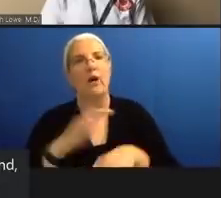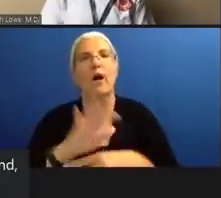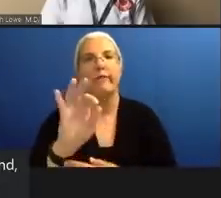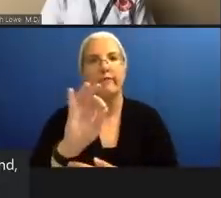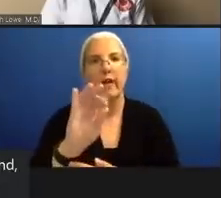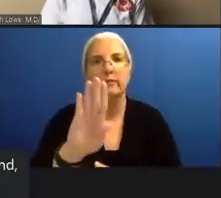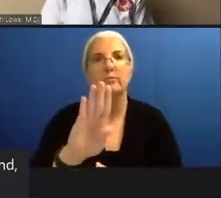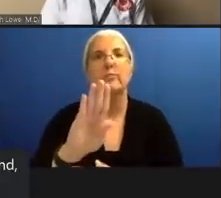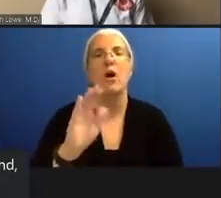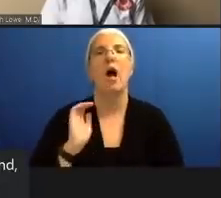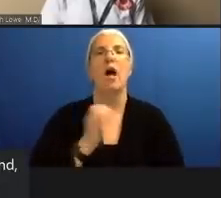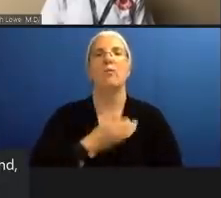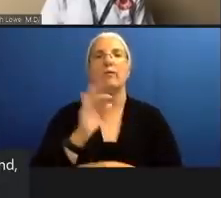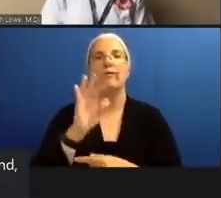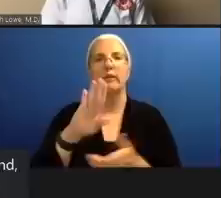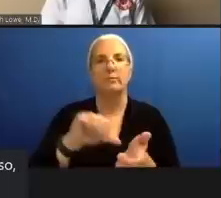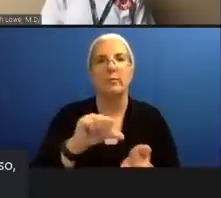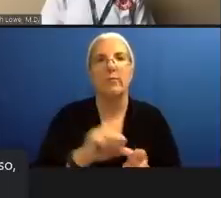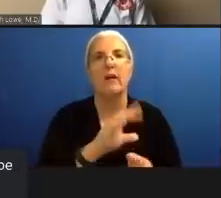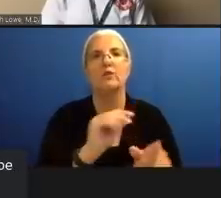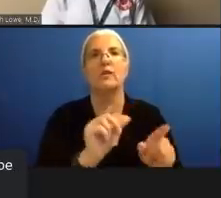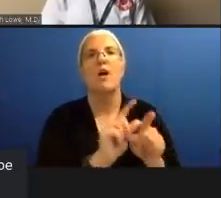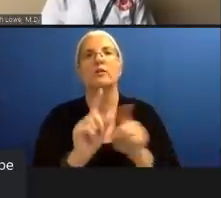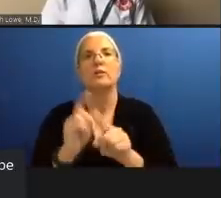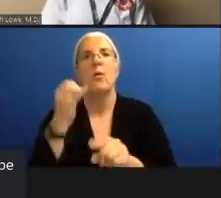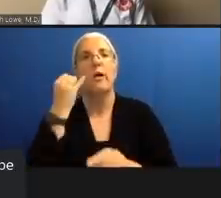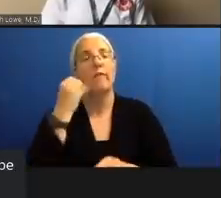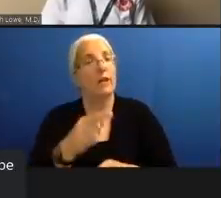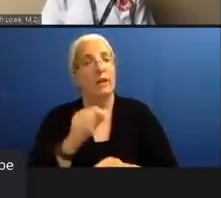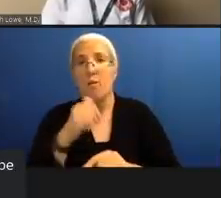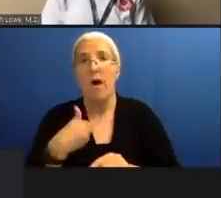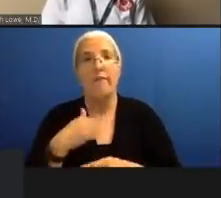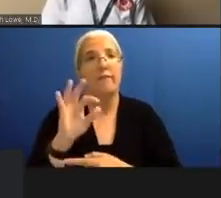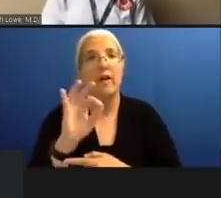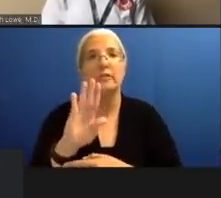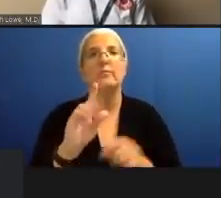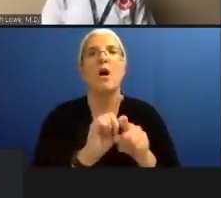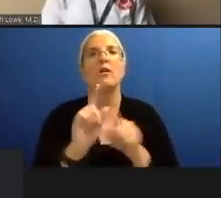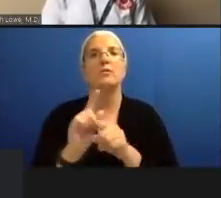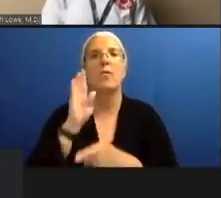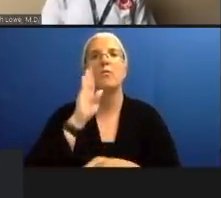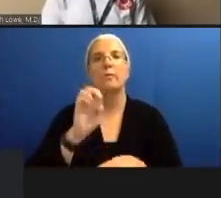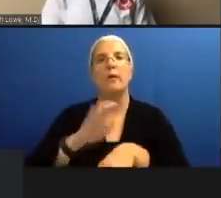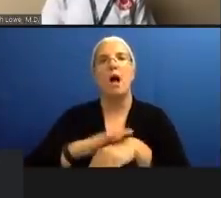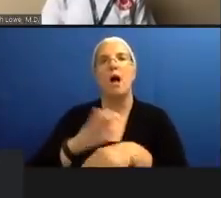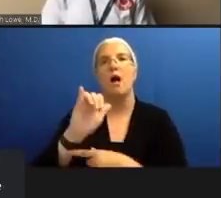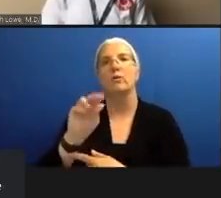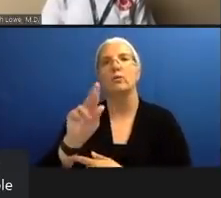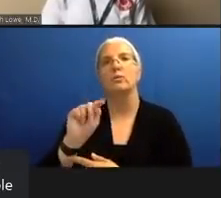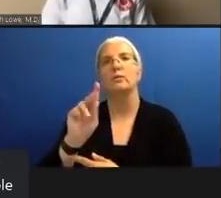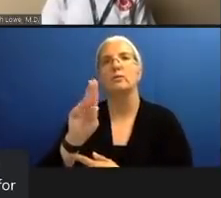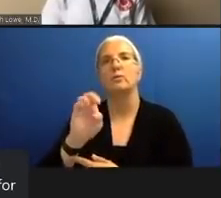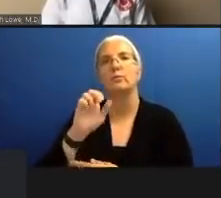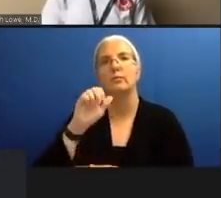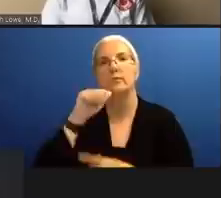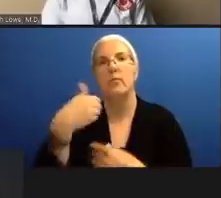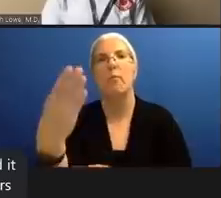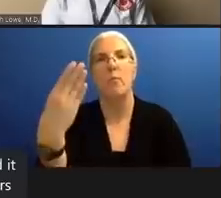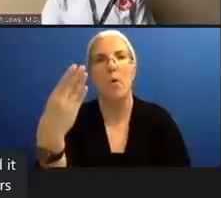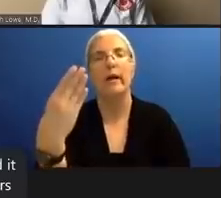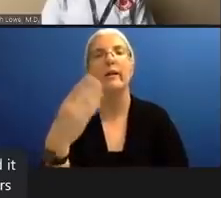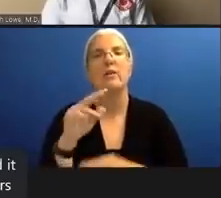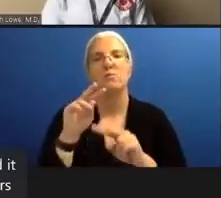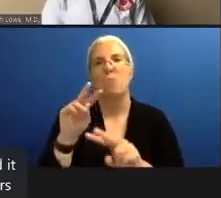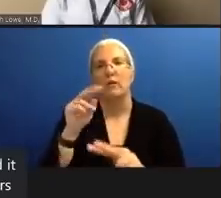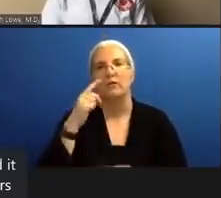for non-Facebook subscribers on our YouTube page tomorrow morning. So do keep an eye out for that, a very shareable link, and we hope we do share